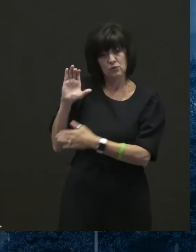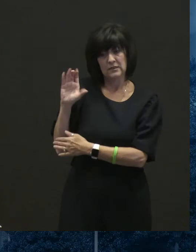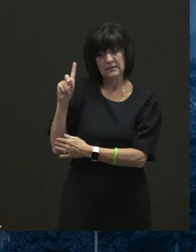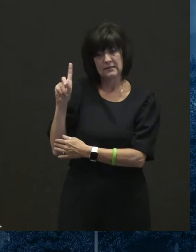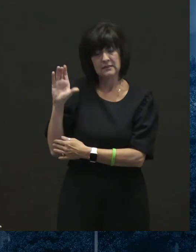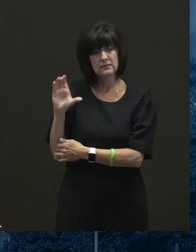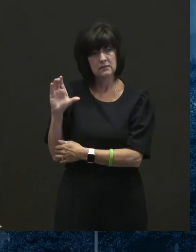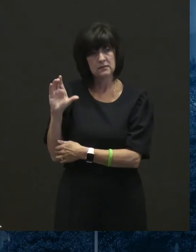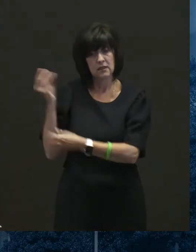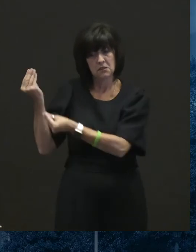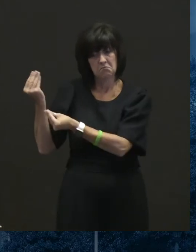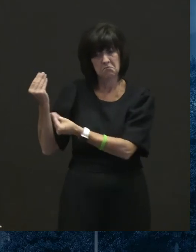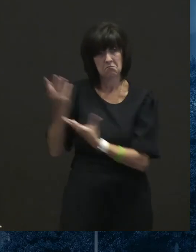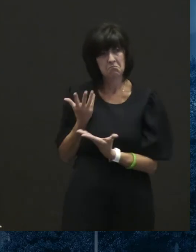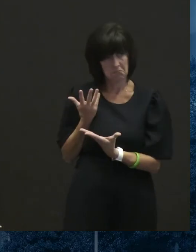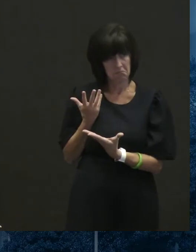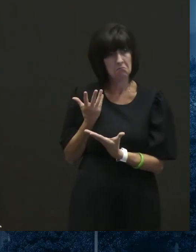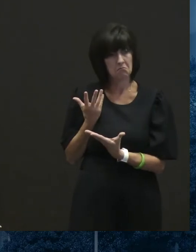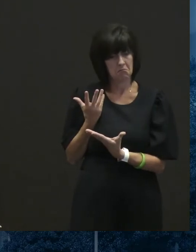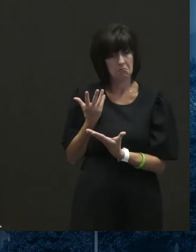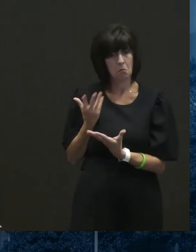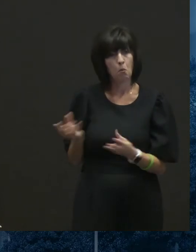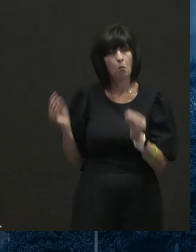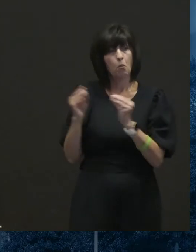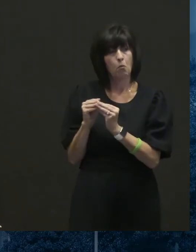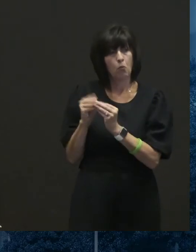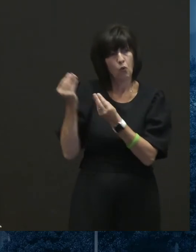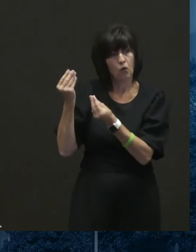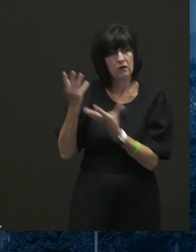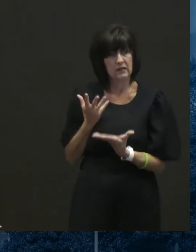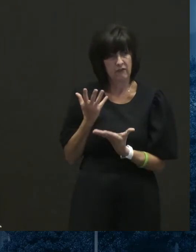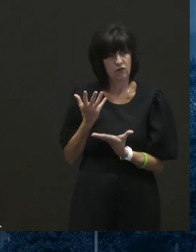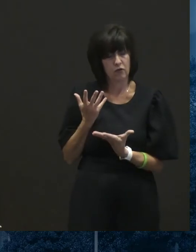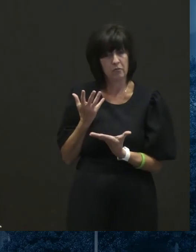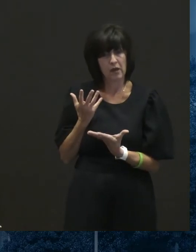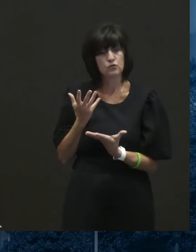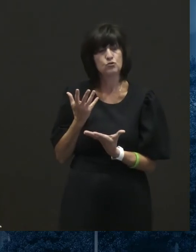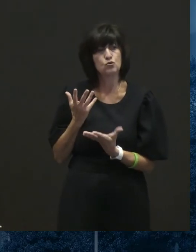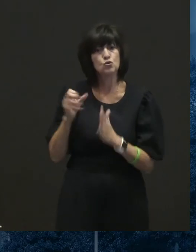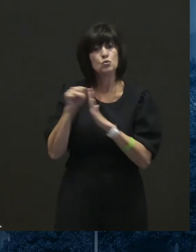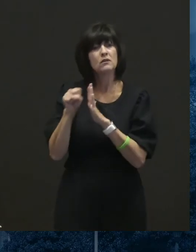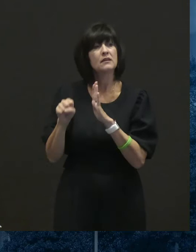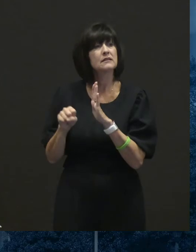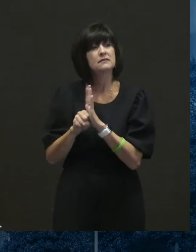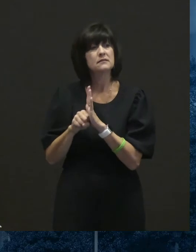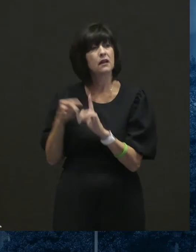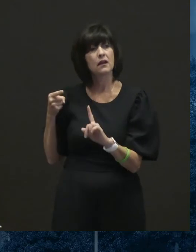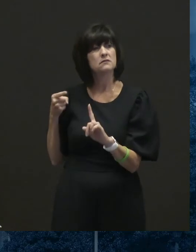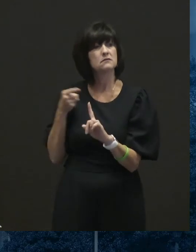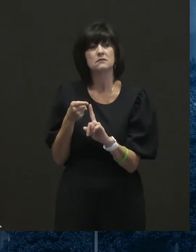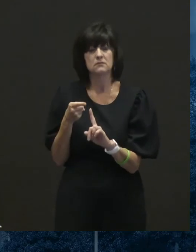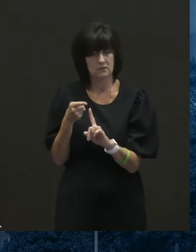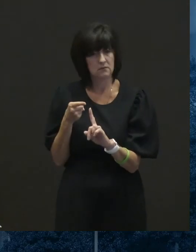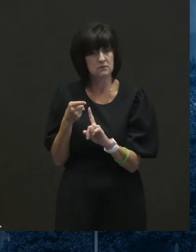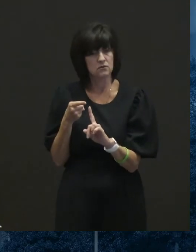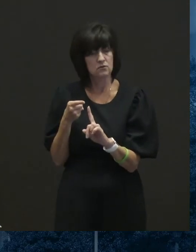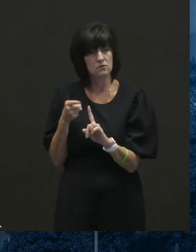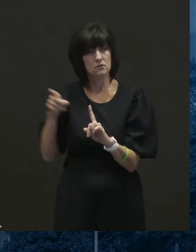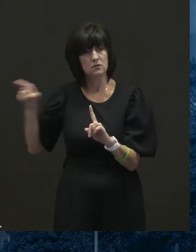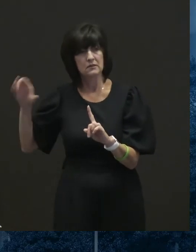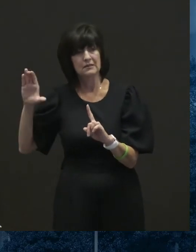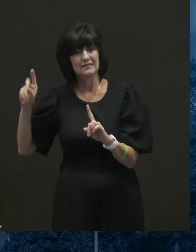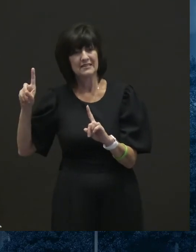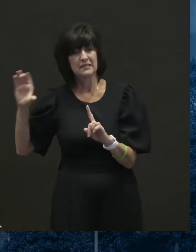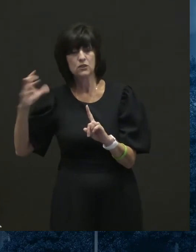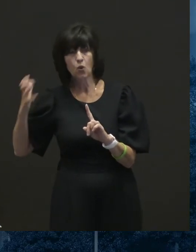provide a little bit of additional information to the states around what they'd like to see in our plan,